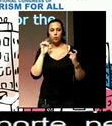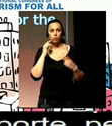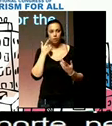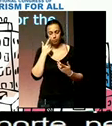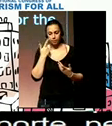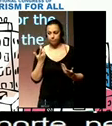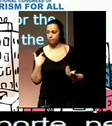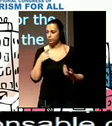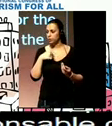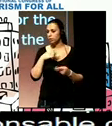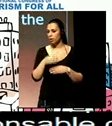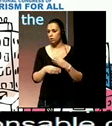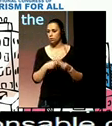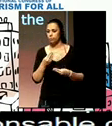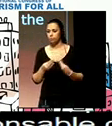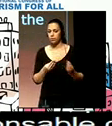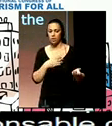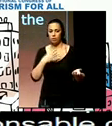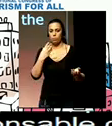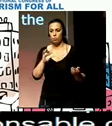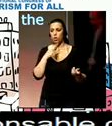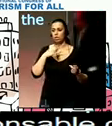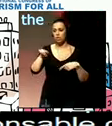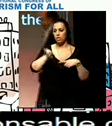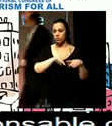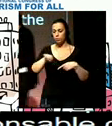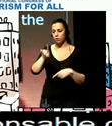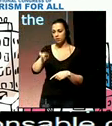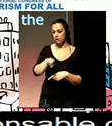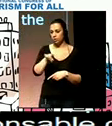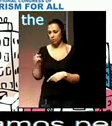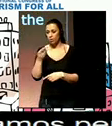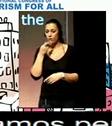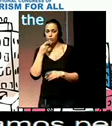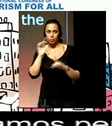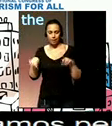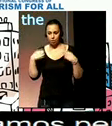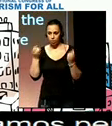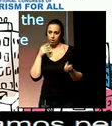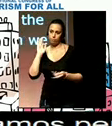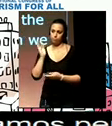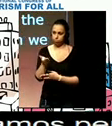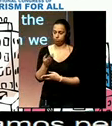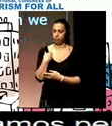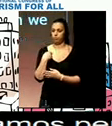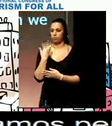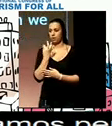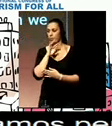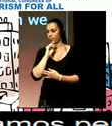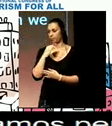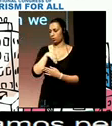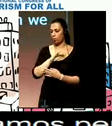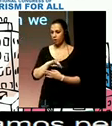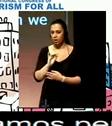sensitive that we, even where we do walk up the mountainside, they have trails and tracks to protect the